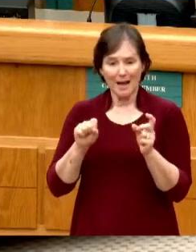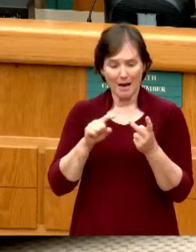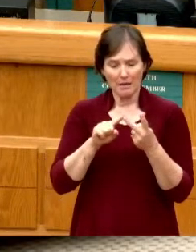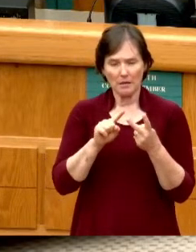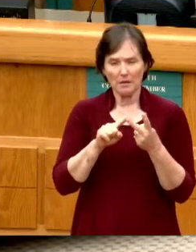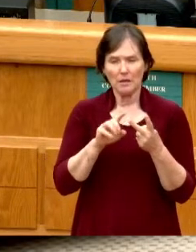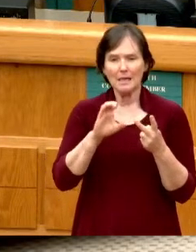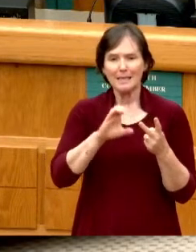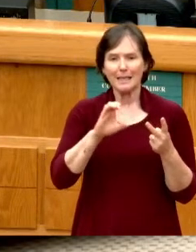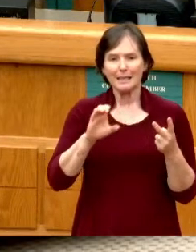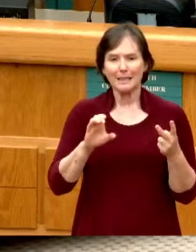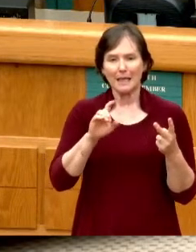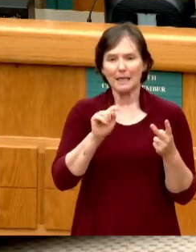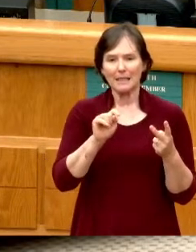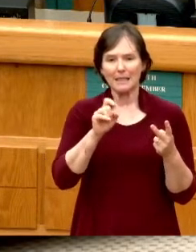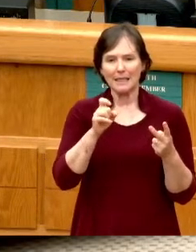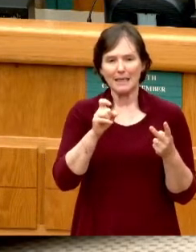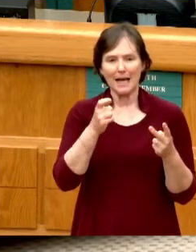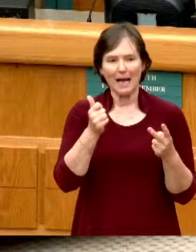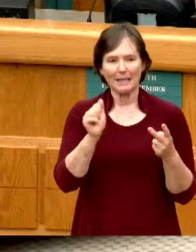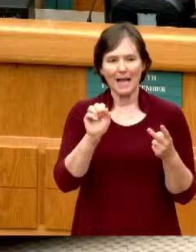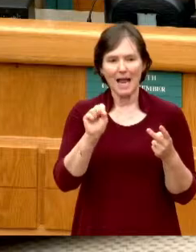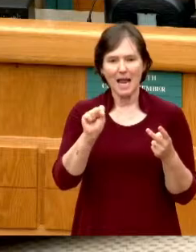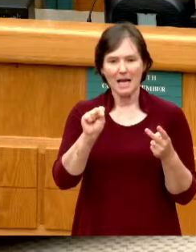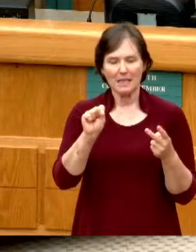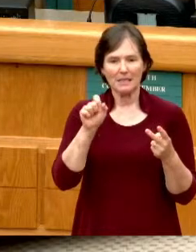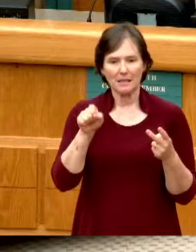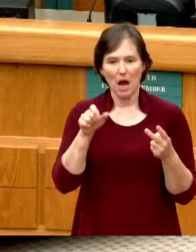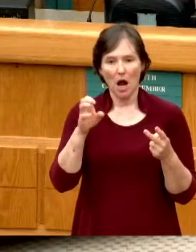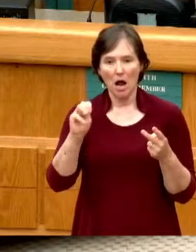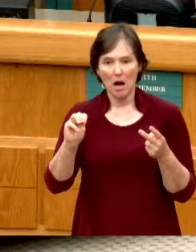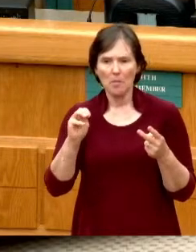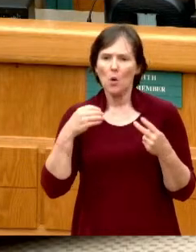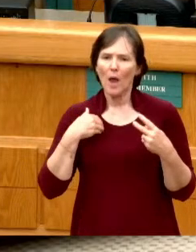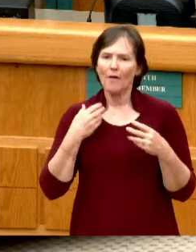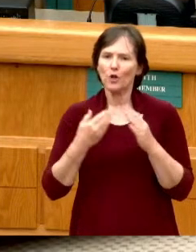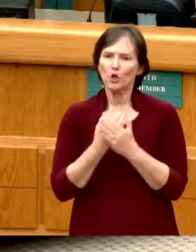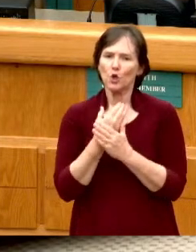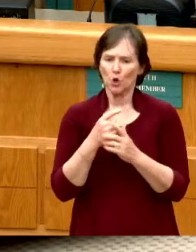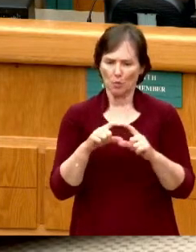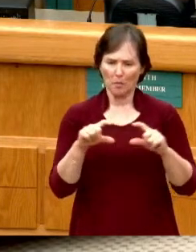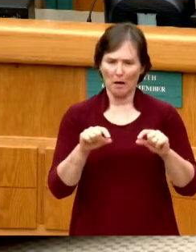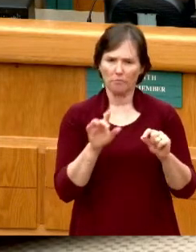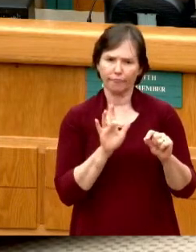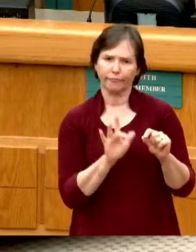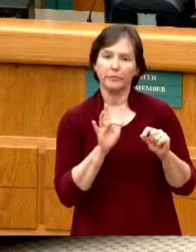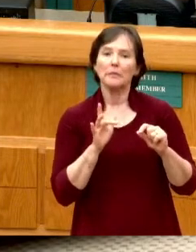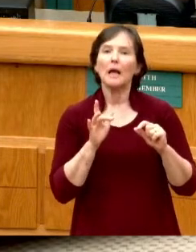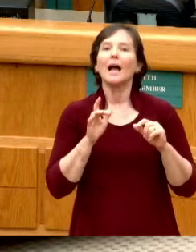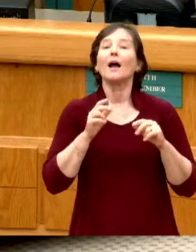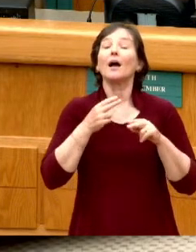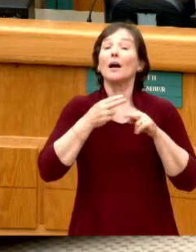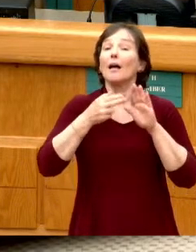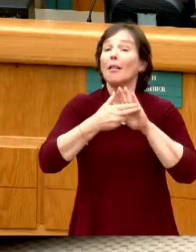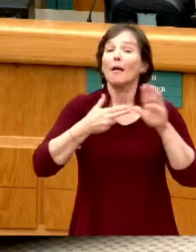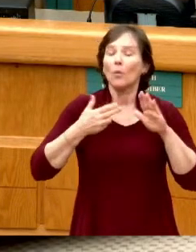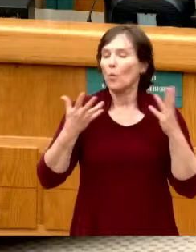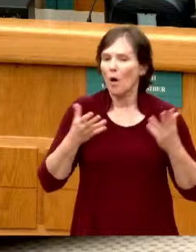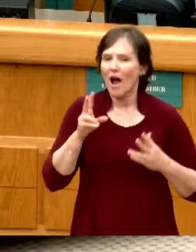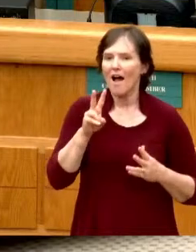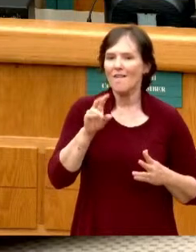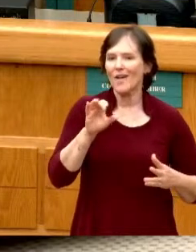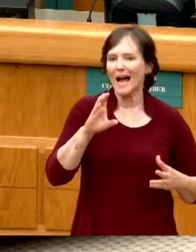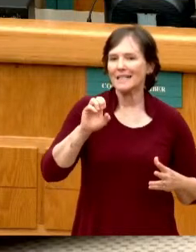www.cctexas.com/coronavirus, we have a new tab called Vaccine Information. It can help give you more information as to when those